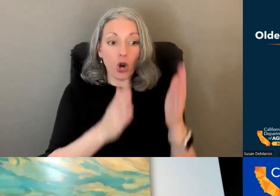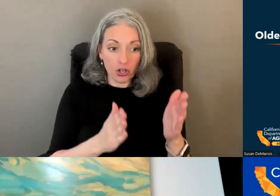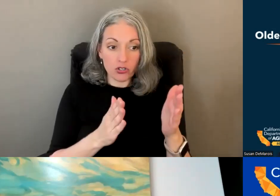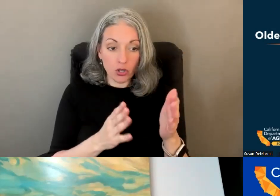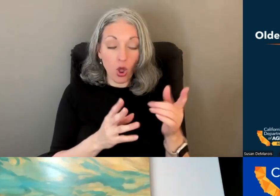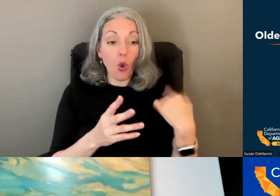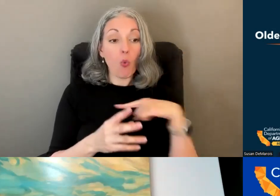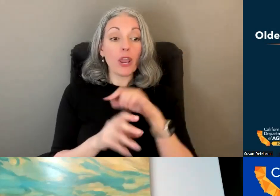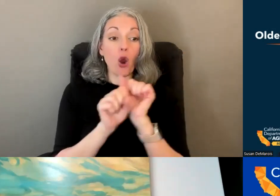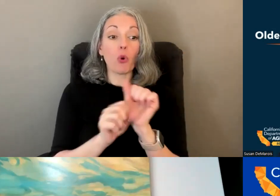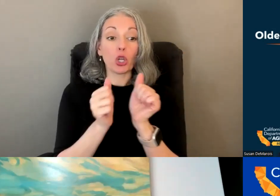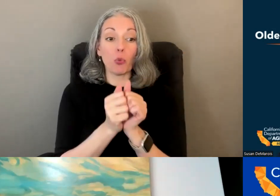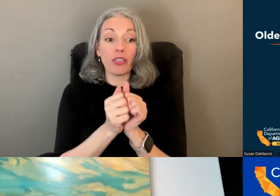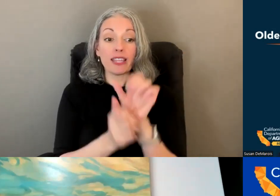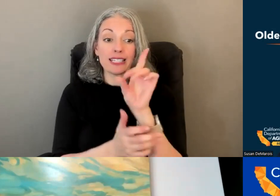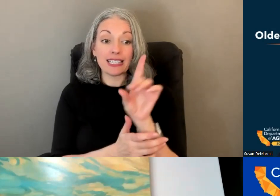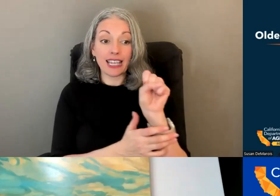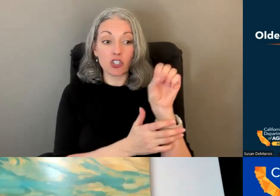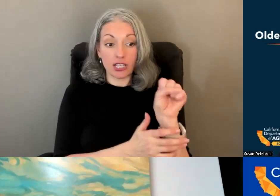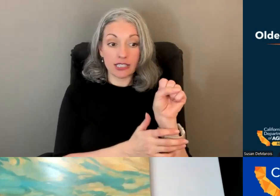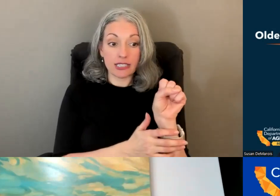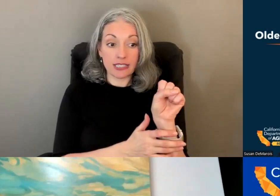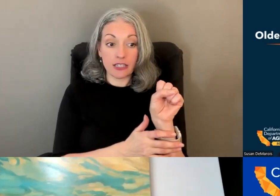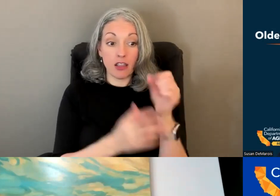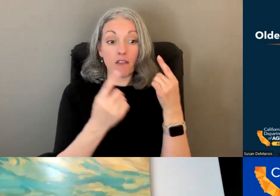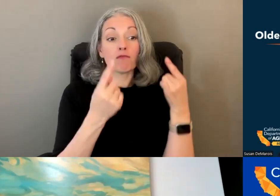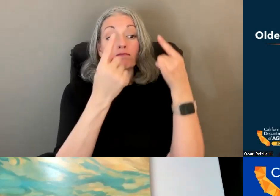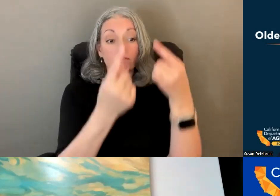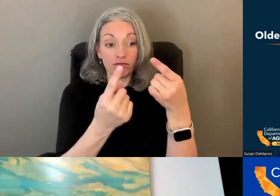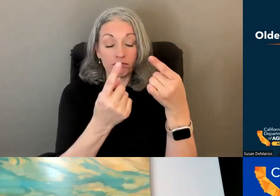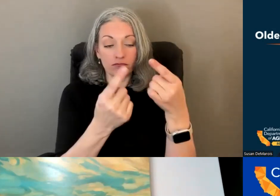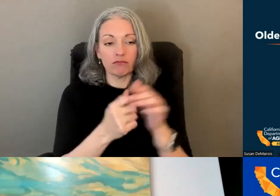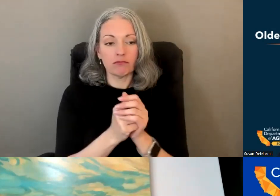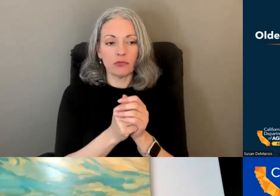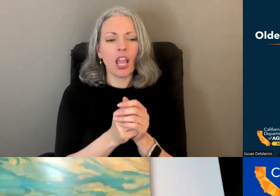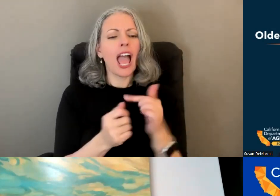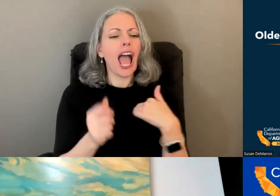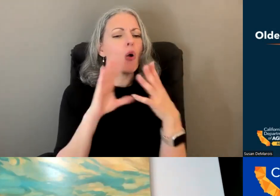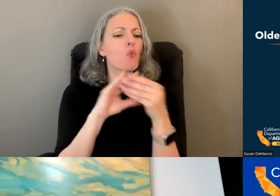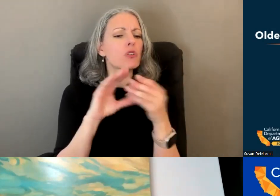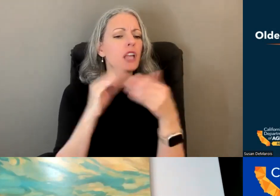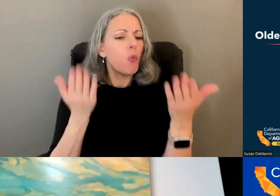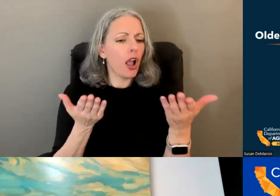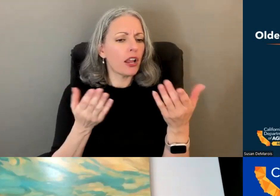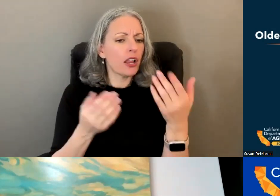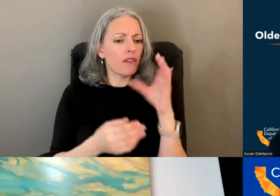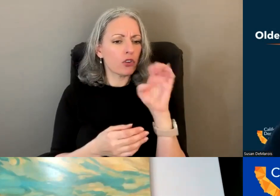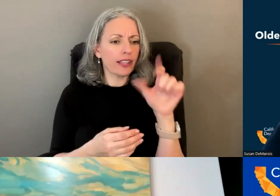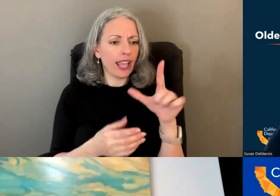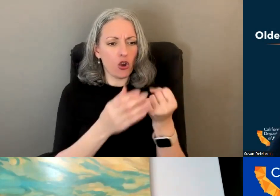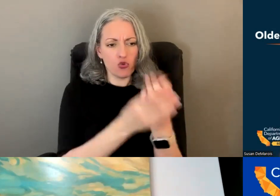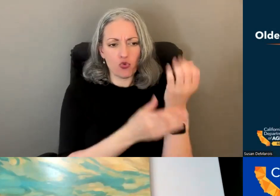DSS across our initiatives. What I will say about the curriculum is for the CalGROWS